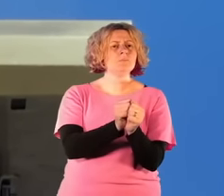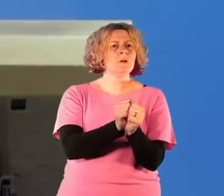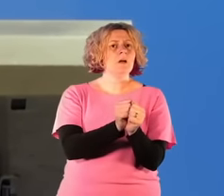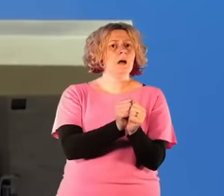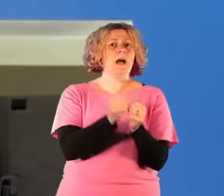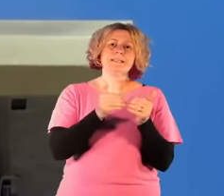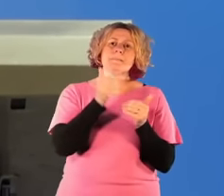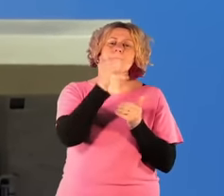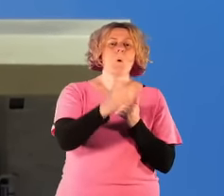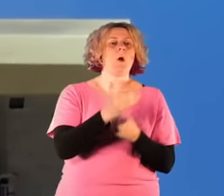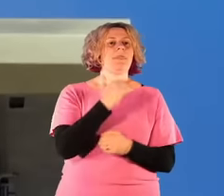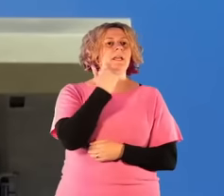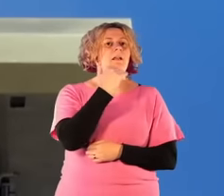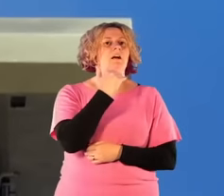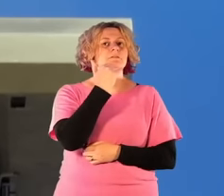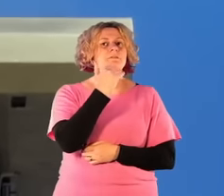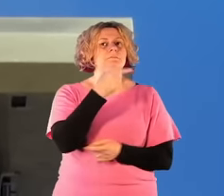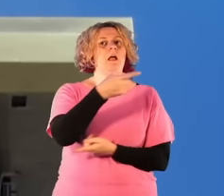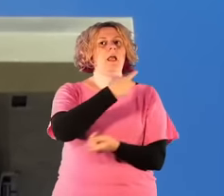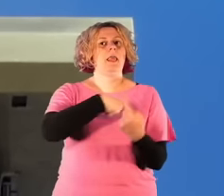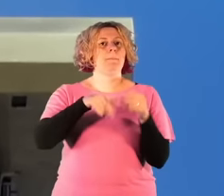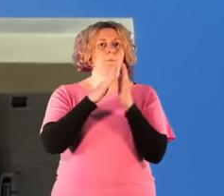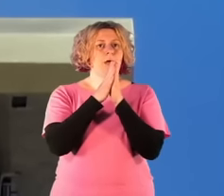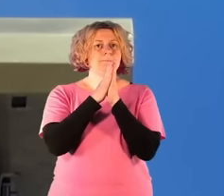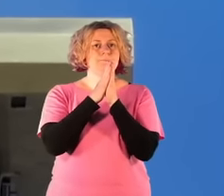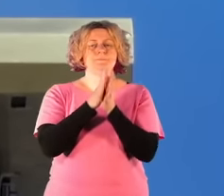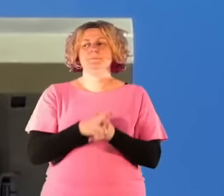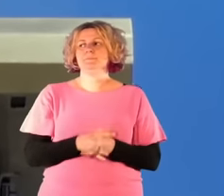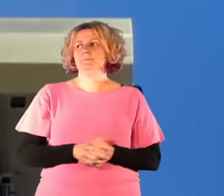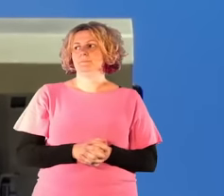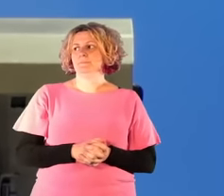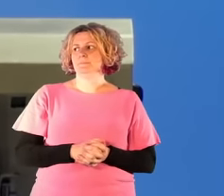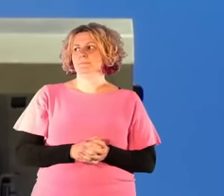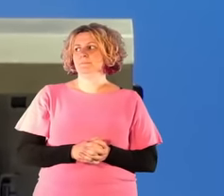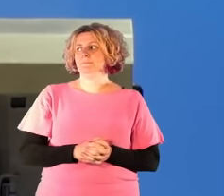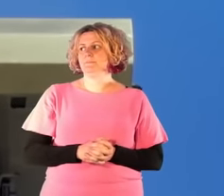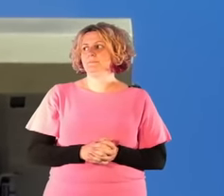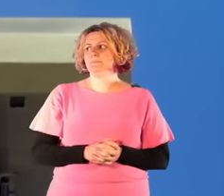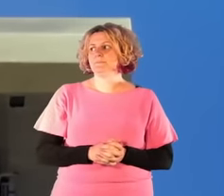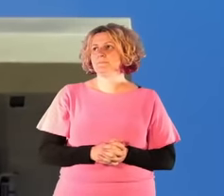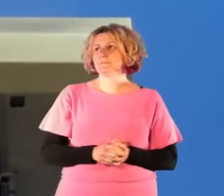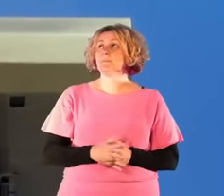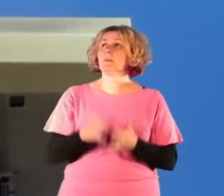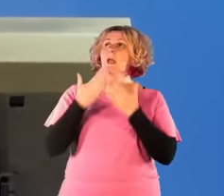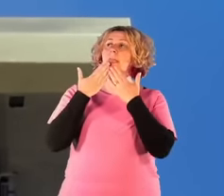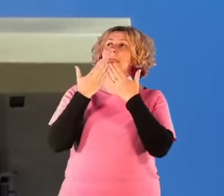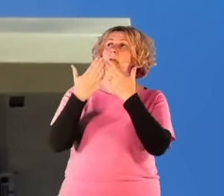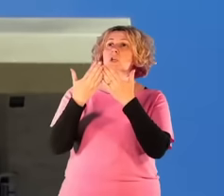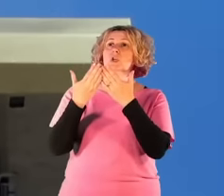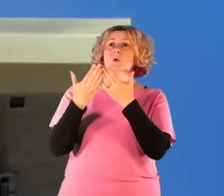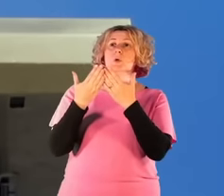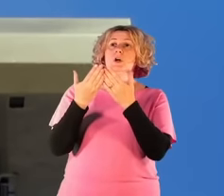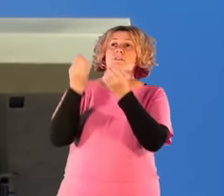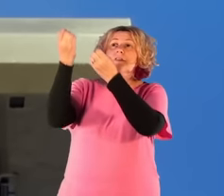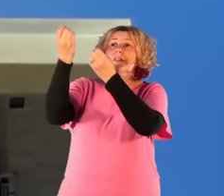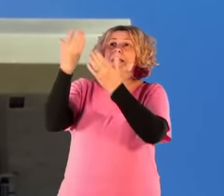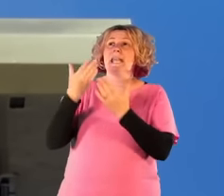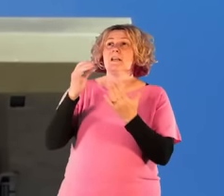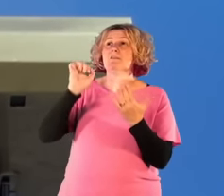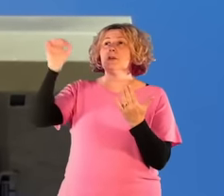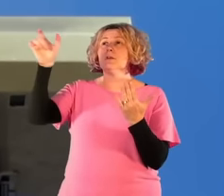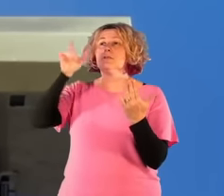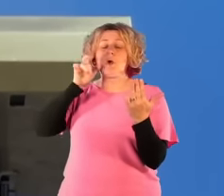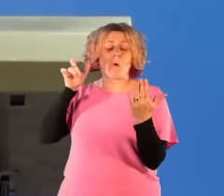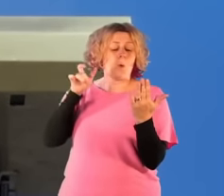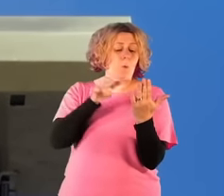enough. Let me pray for us. Lord, thank you for the gift of your word. Thank you for the truths